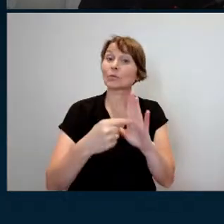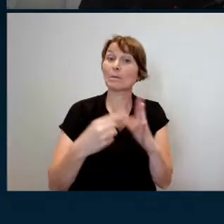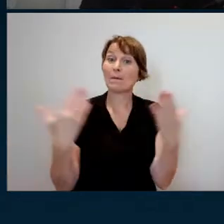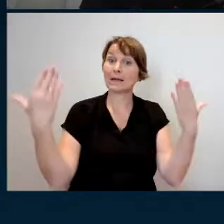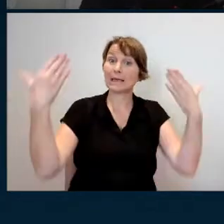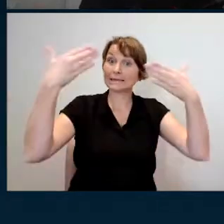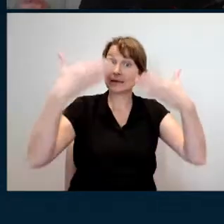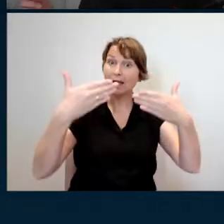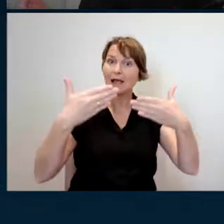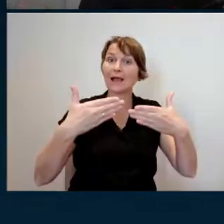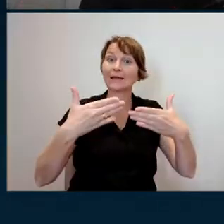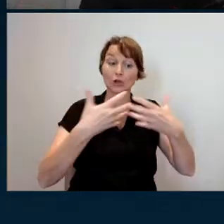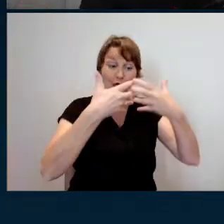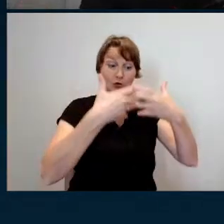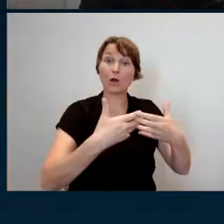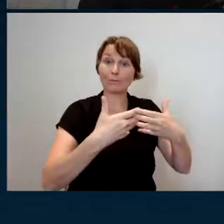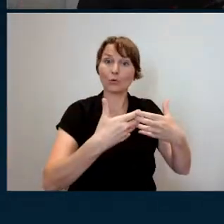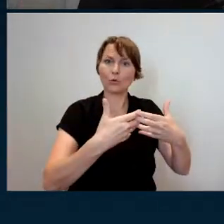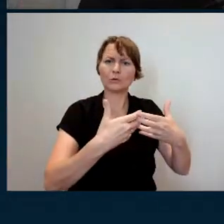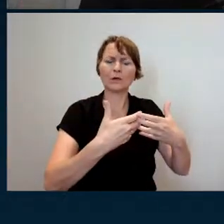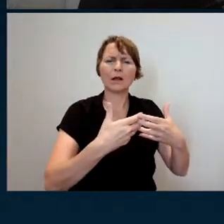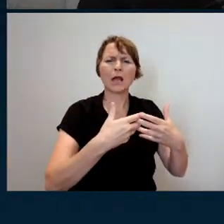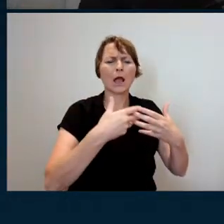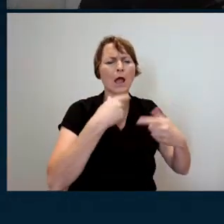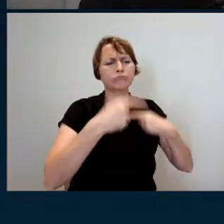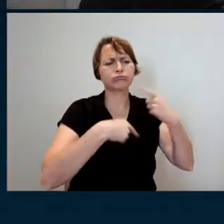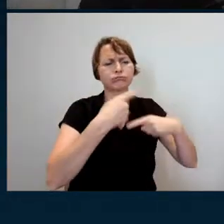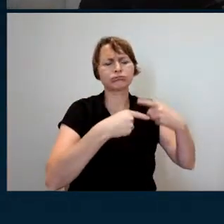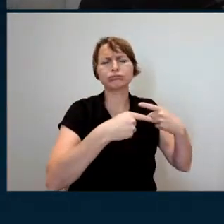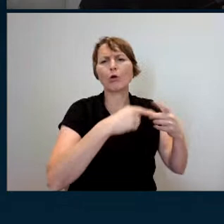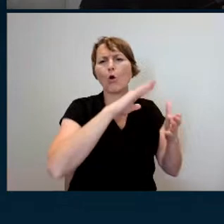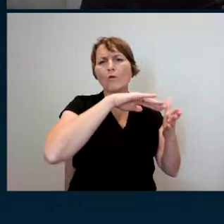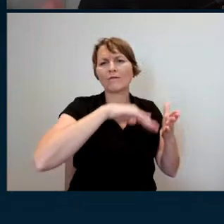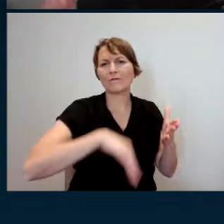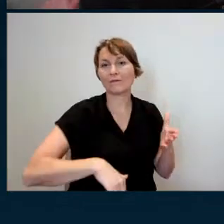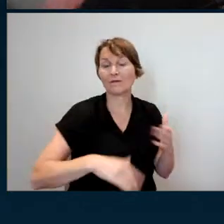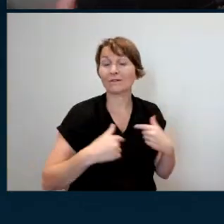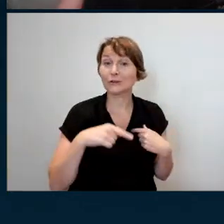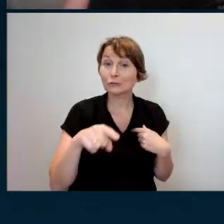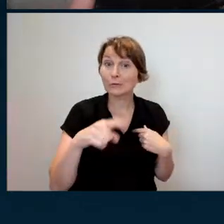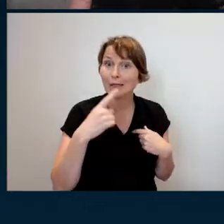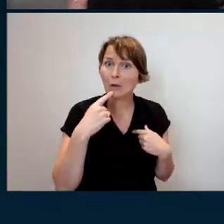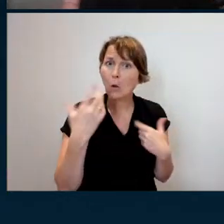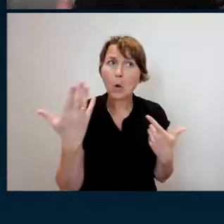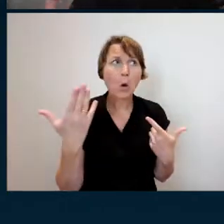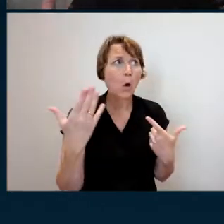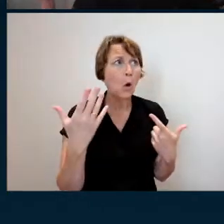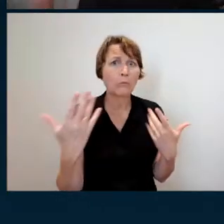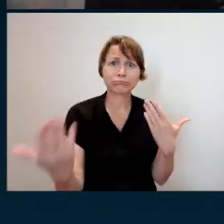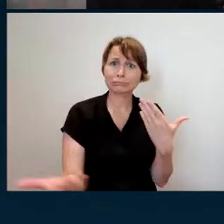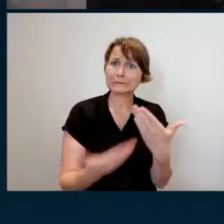Challenge accepted. Now the thing is, this doesn't sound too complicated. It sounds like you could do this. You could do a